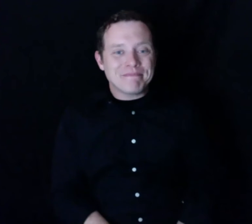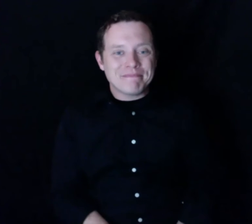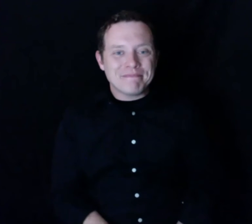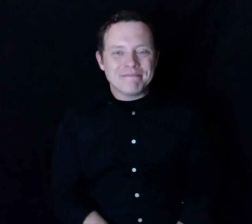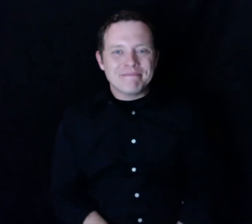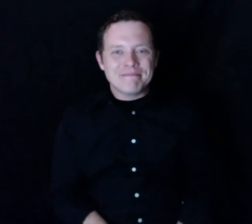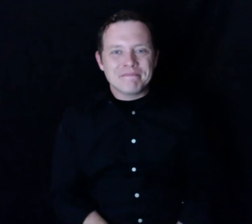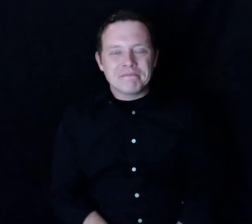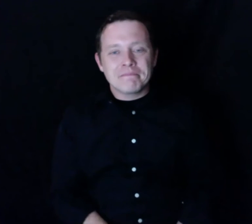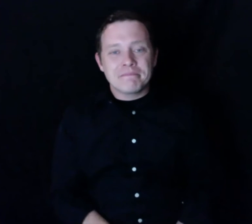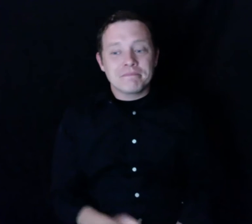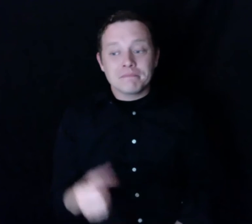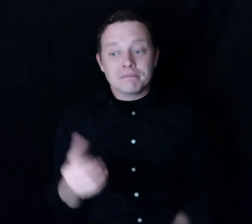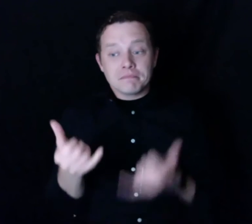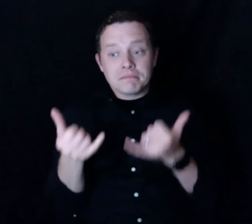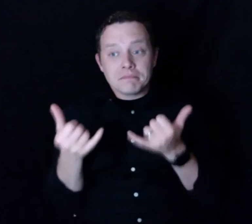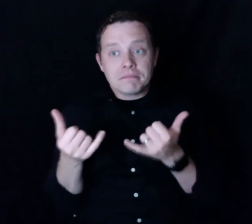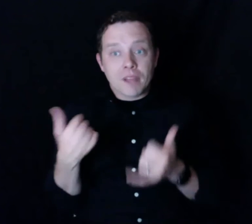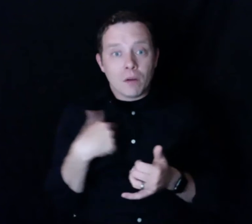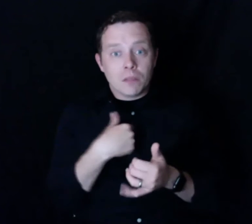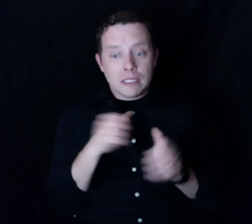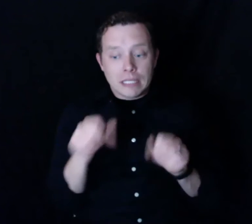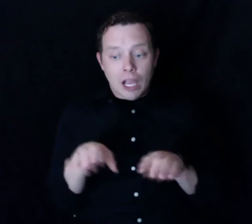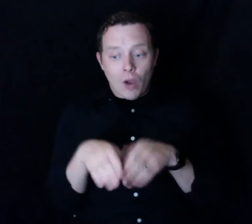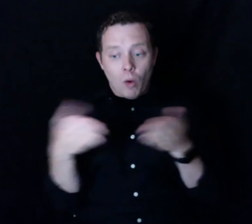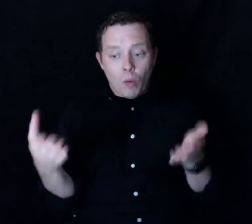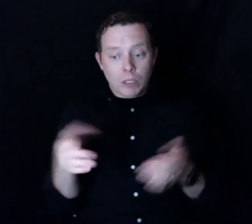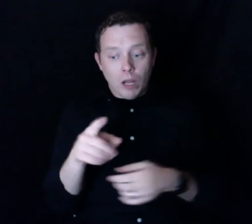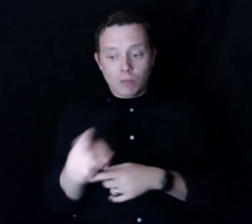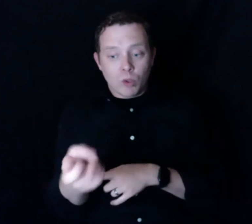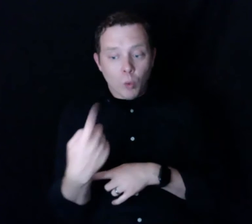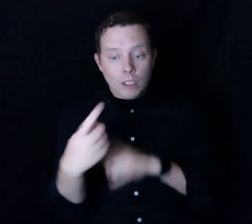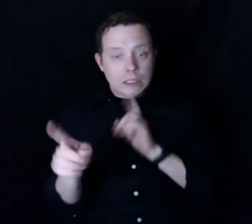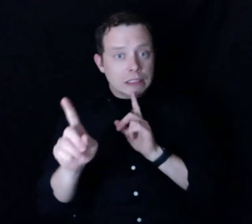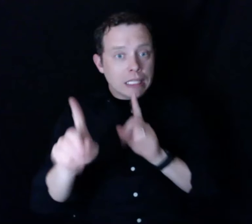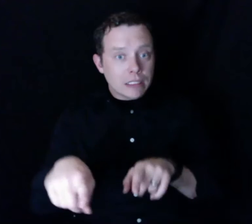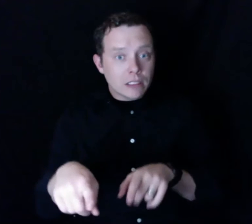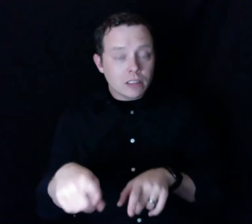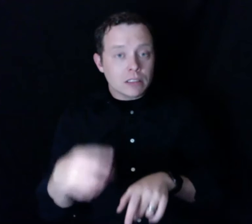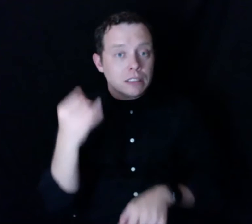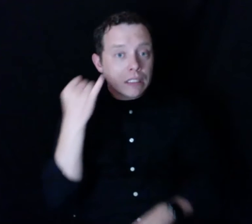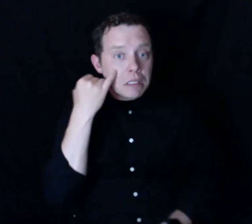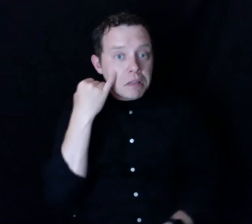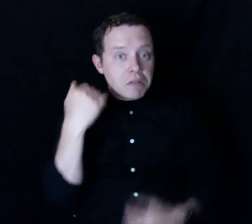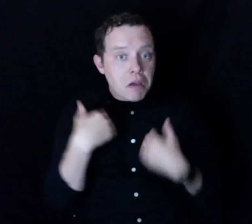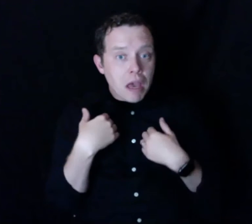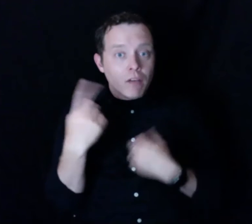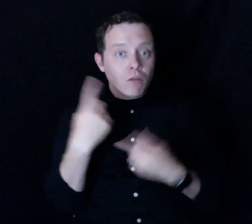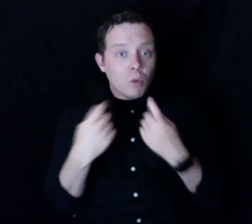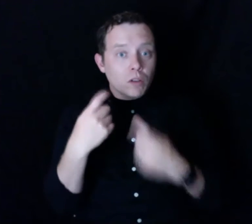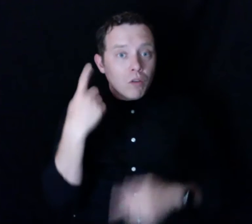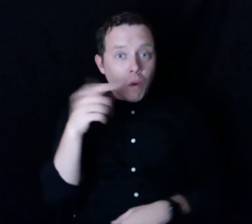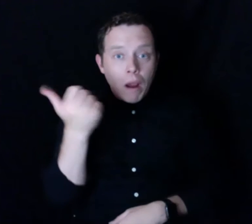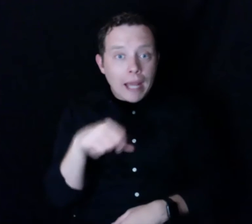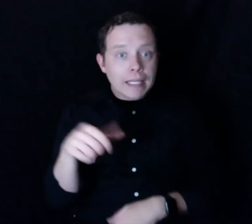So now we can go ahead and start the Q&A session. If you have questions for any of the speakers, we will answer